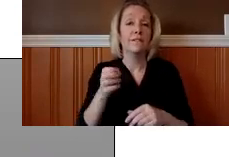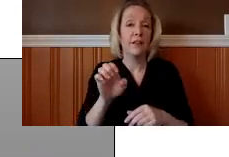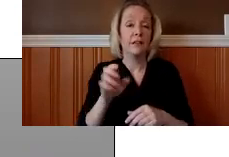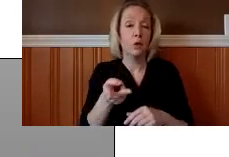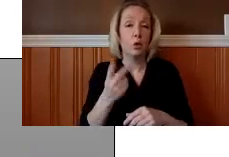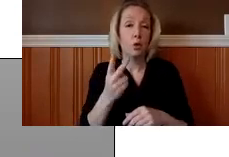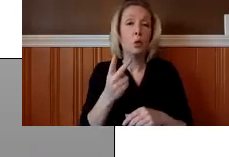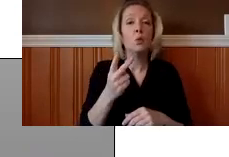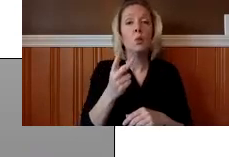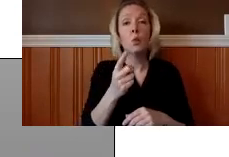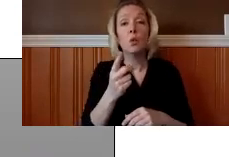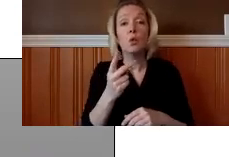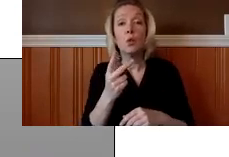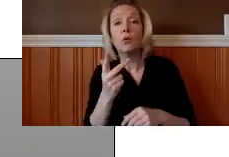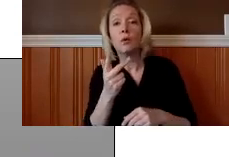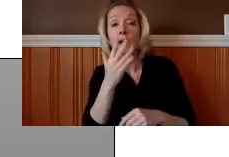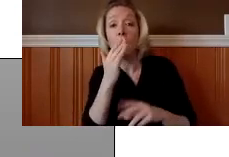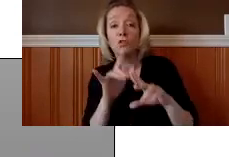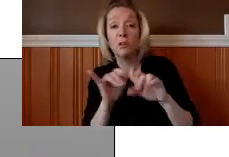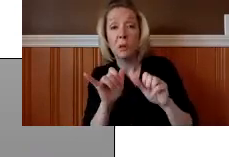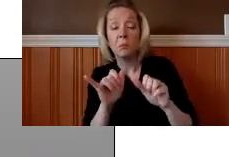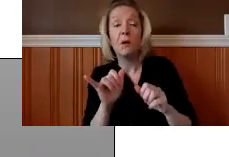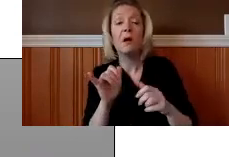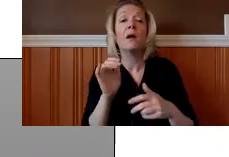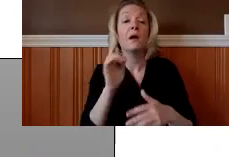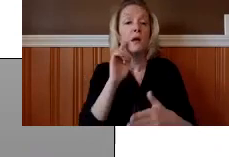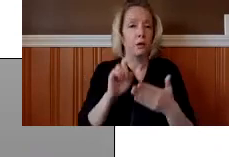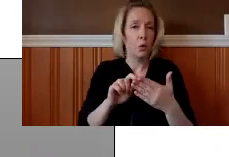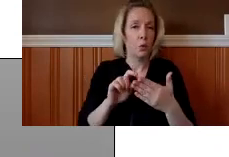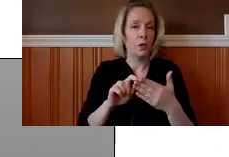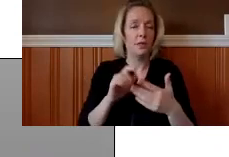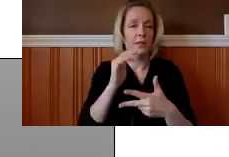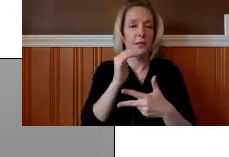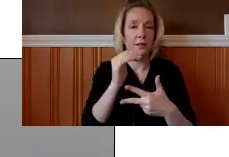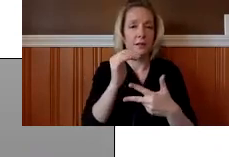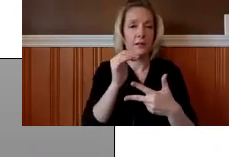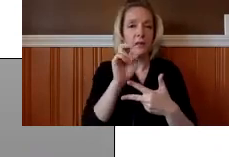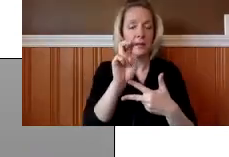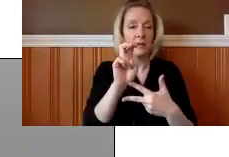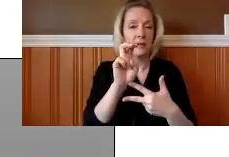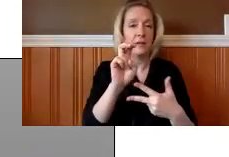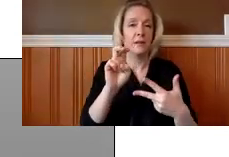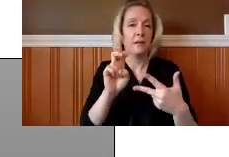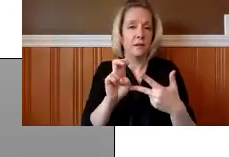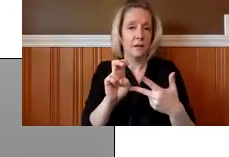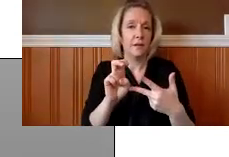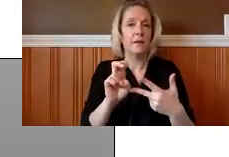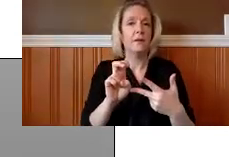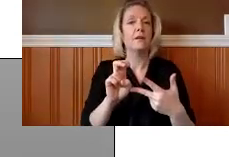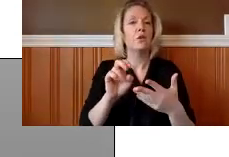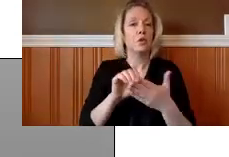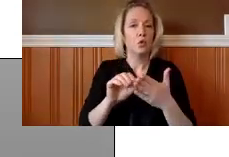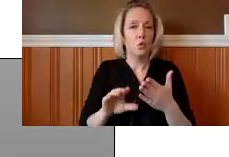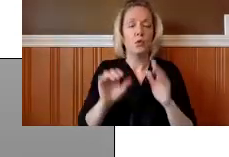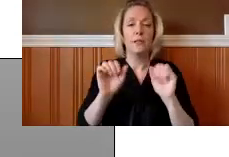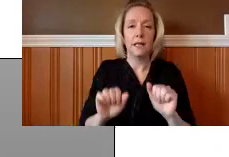we're moving up the range, we can see that our students are beginning to look at colors, beginning to look at objects of